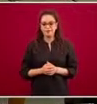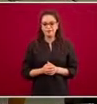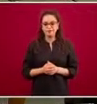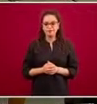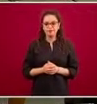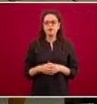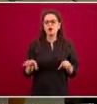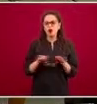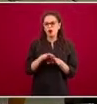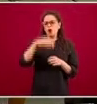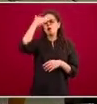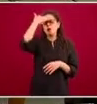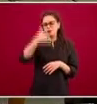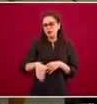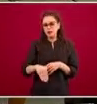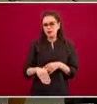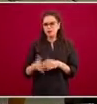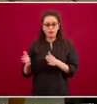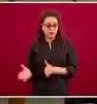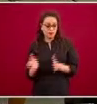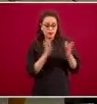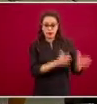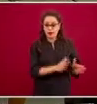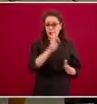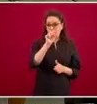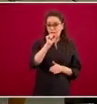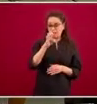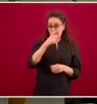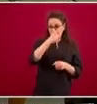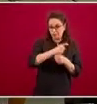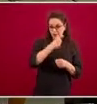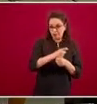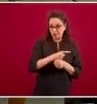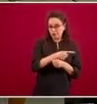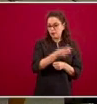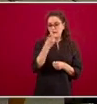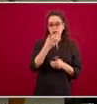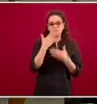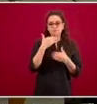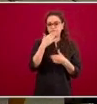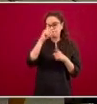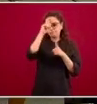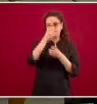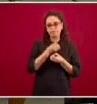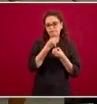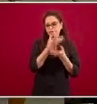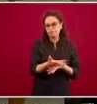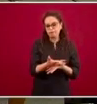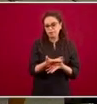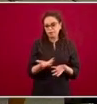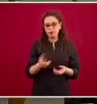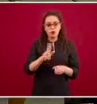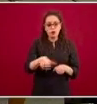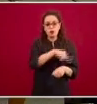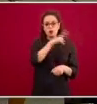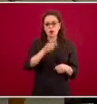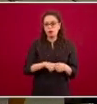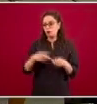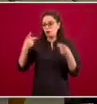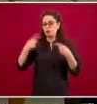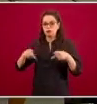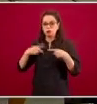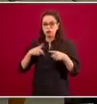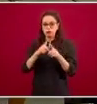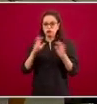in this distribution, but it is important for us to understand the reasons, because when we were in phase 1, we